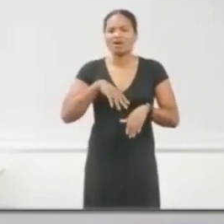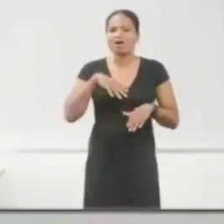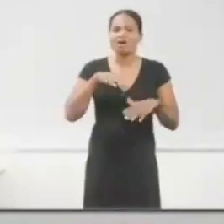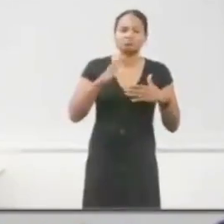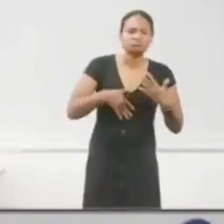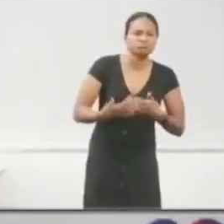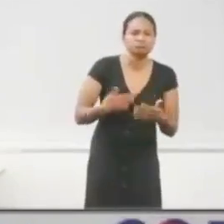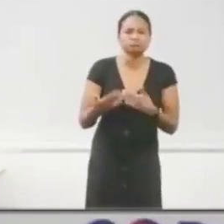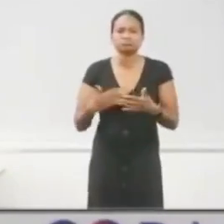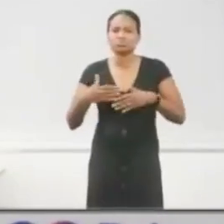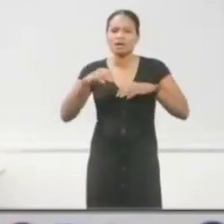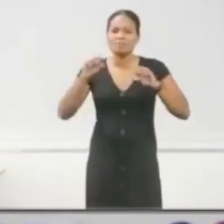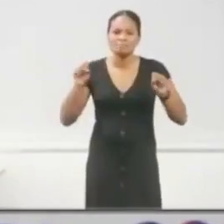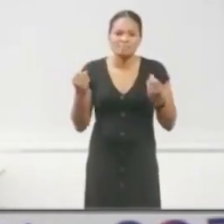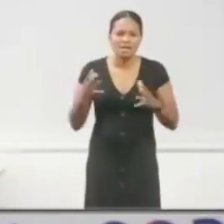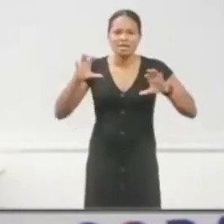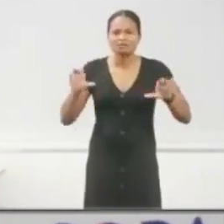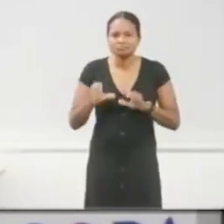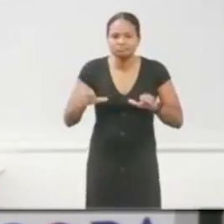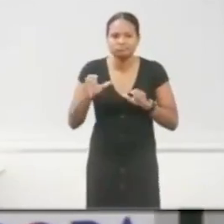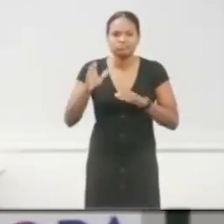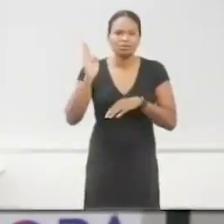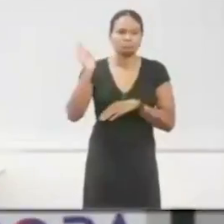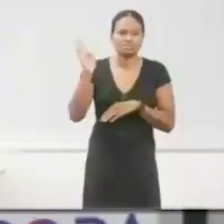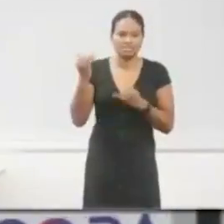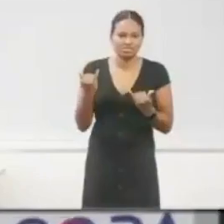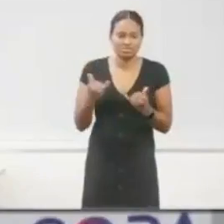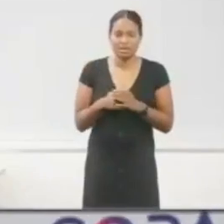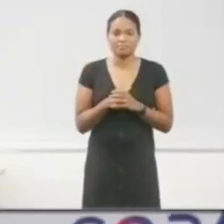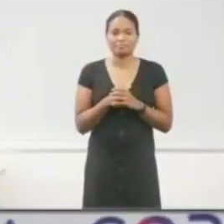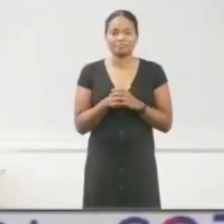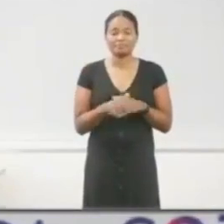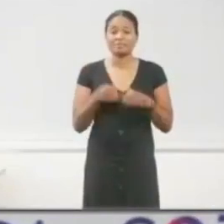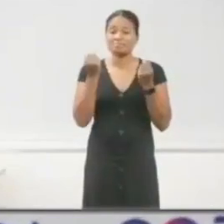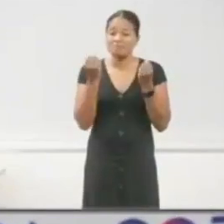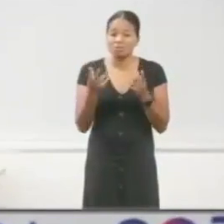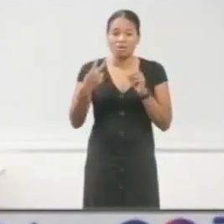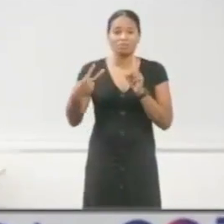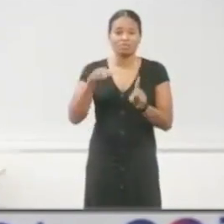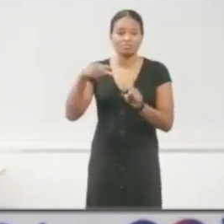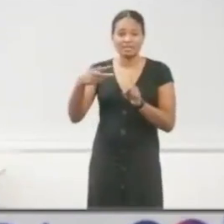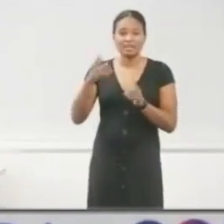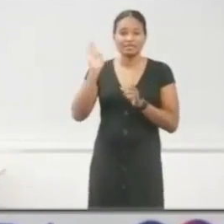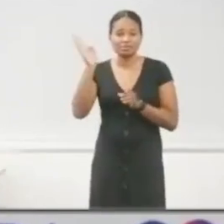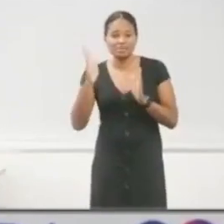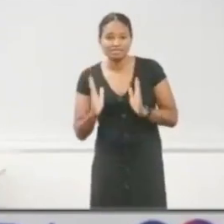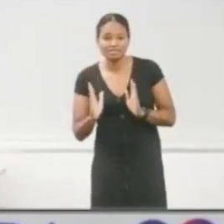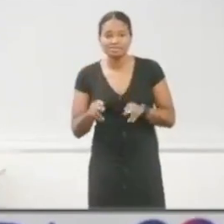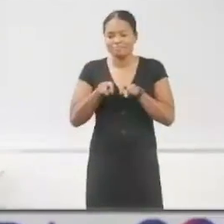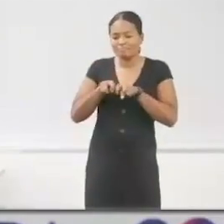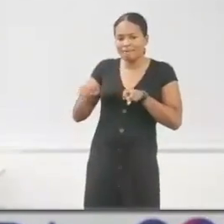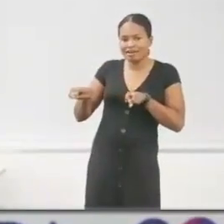together today. We've got some really tight presentations with multiple perspectives, a lot of panel